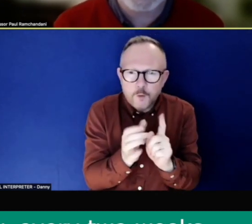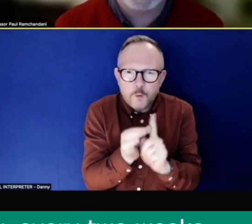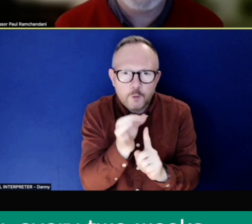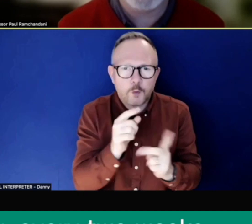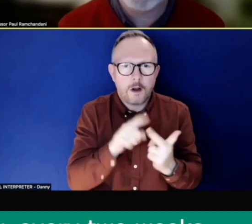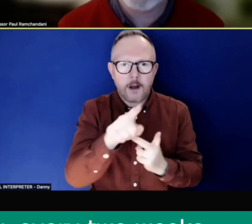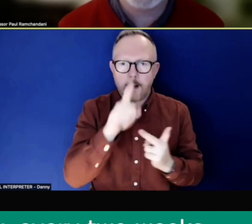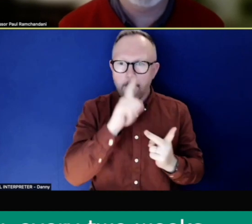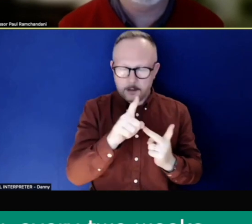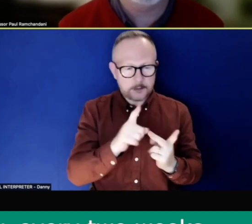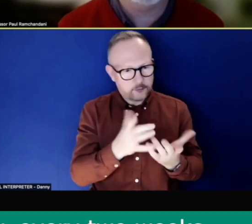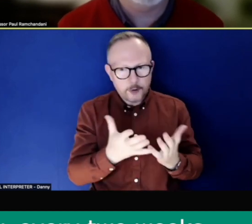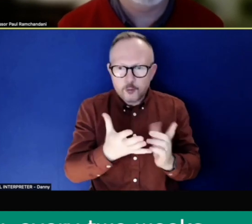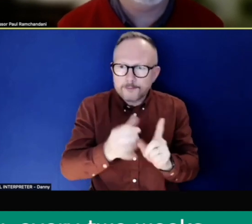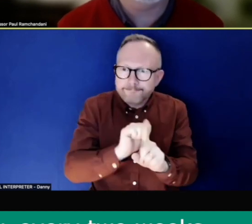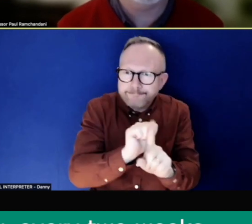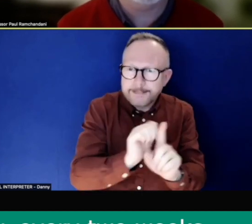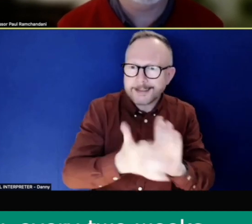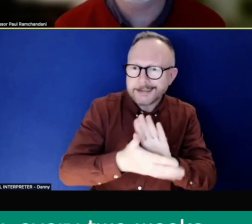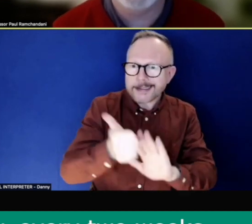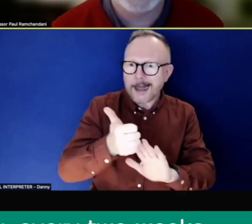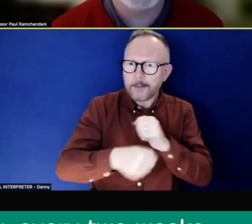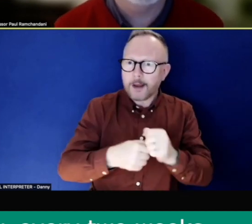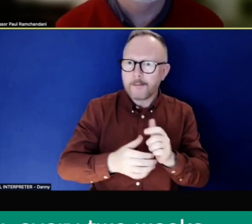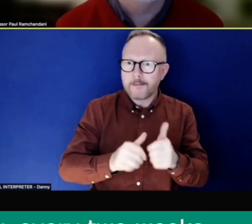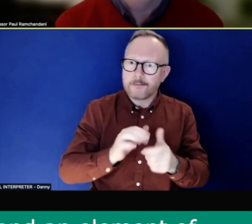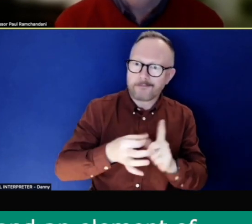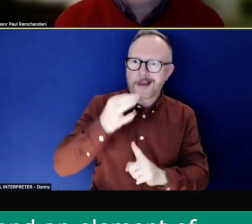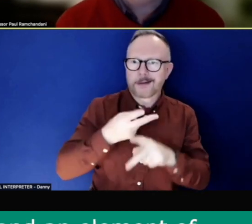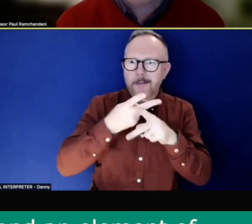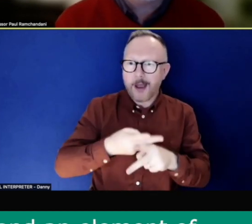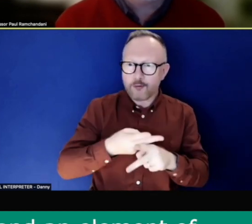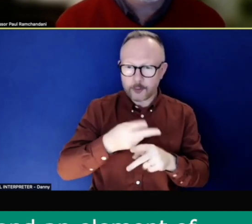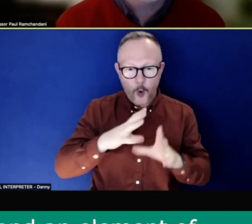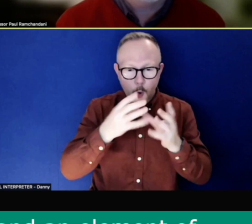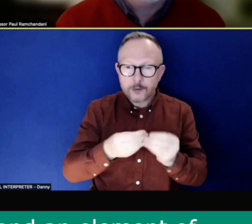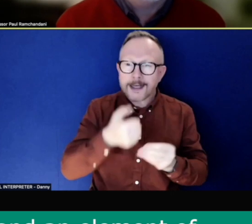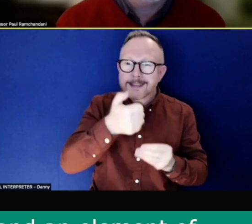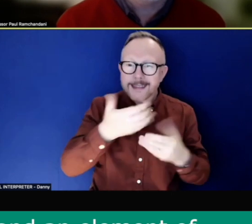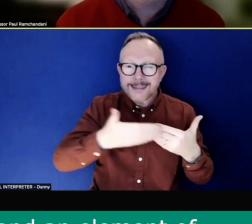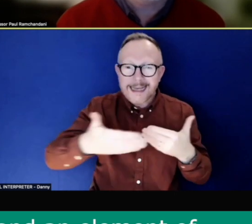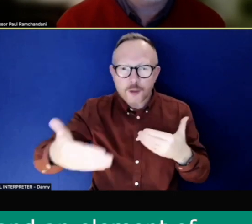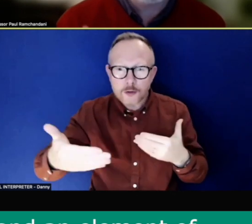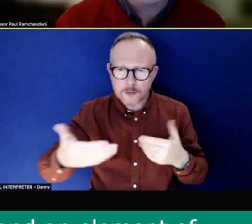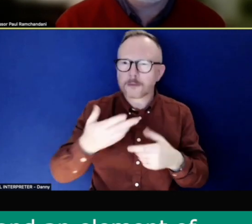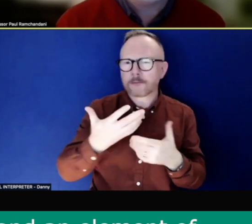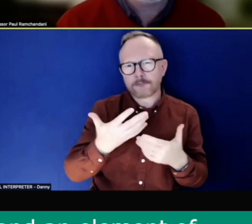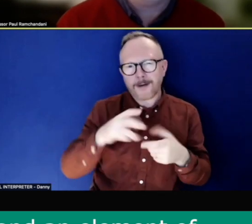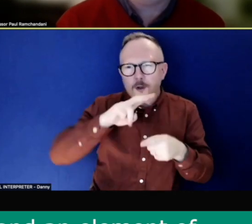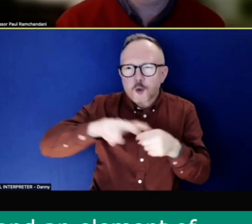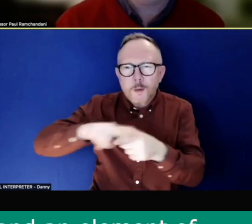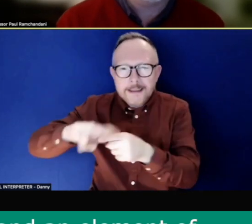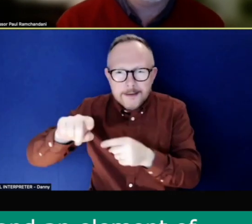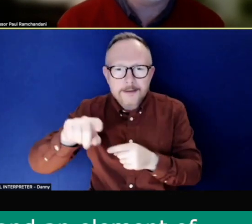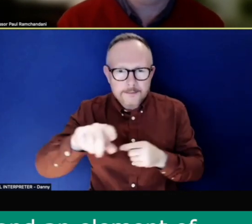6 sessions, which are approximately fortnightly, every 2 weeks. And in each session, there's an element of filming